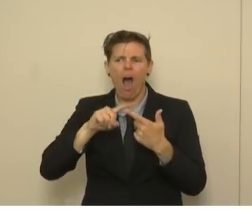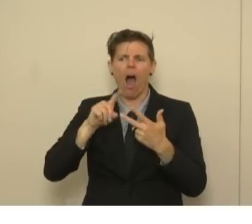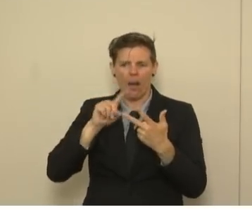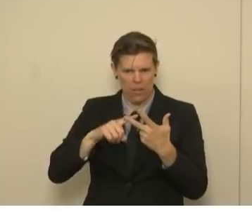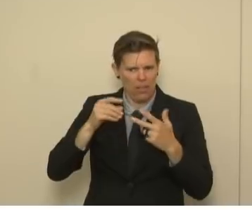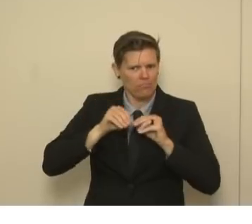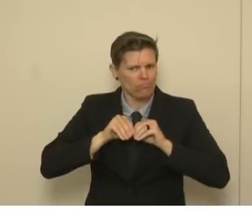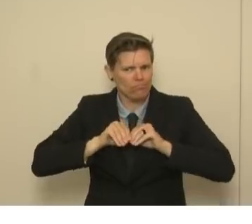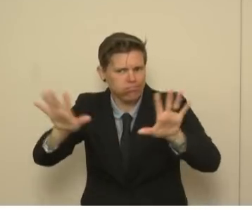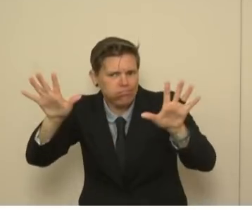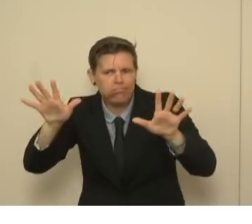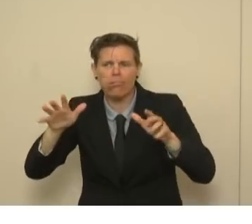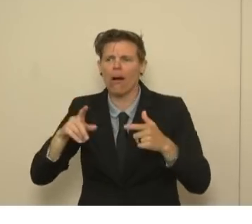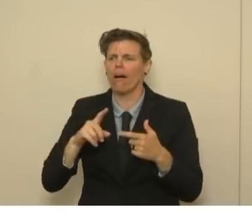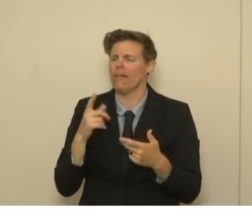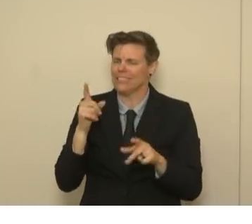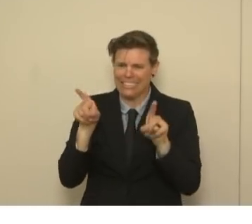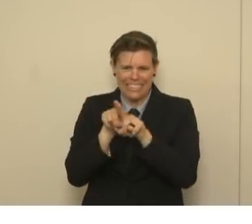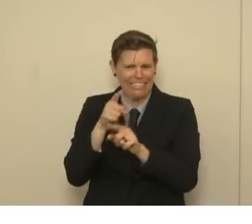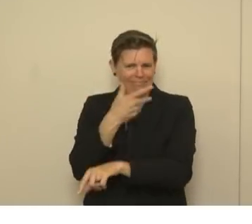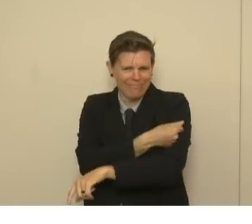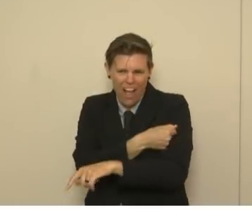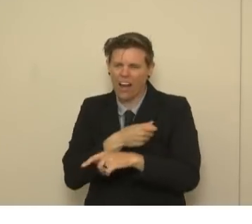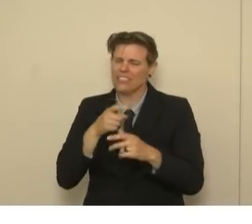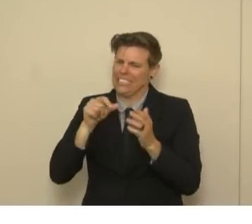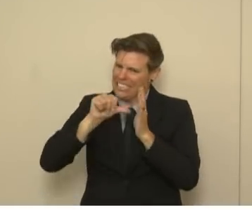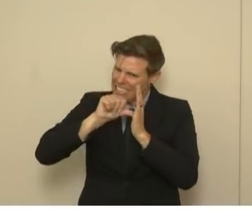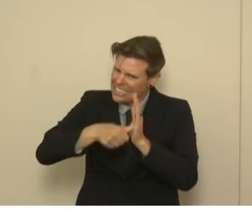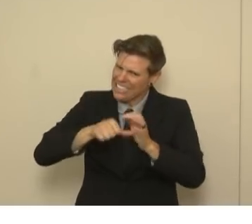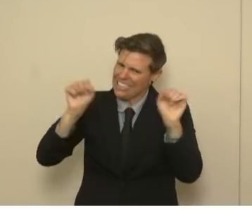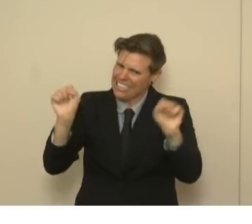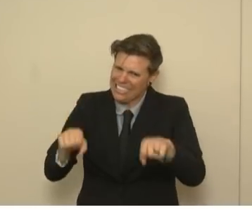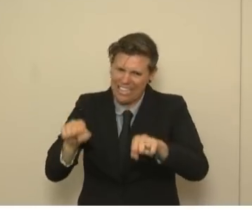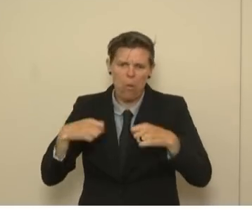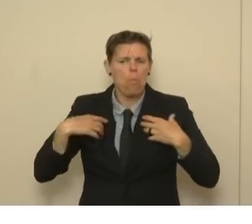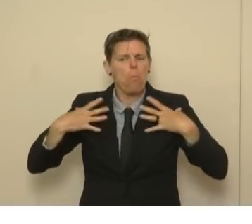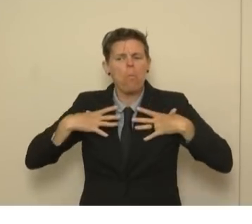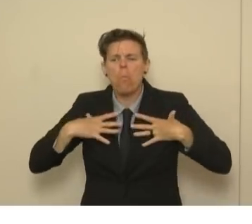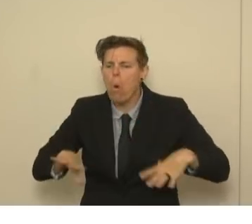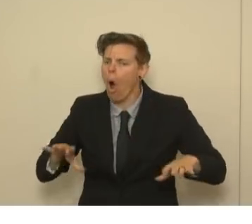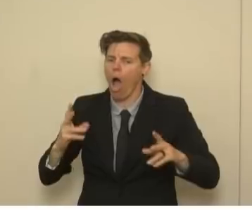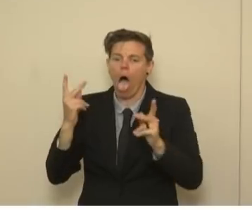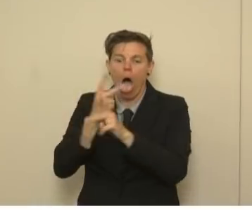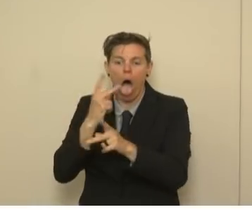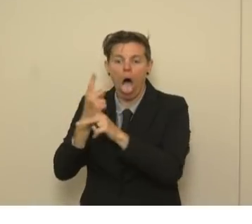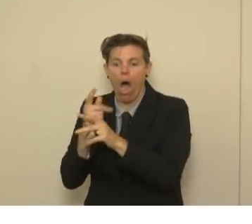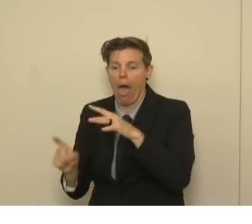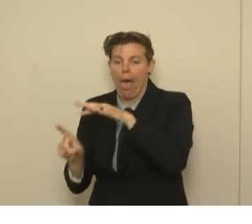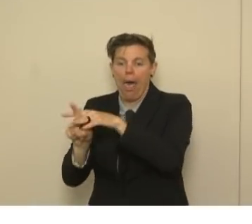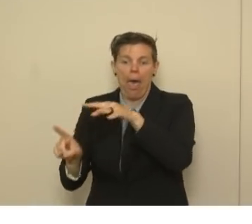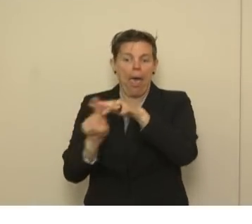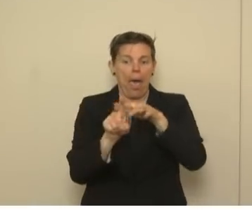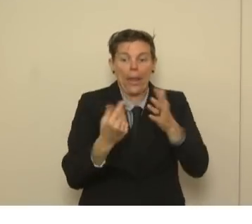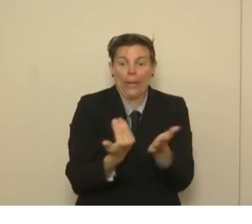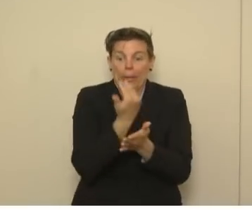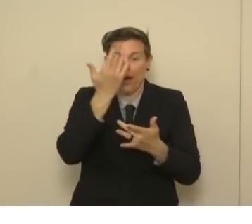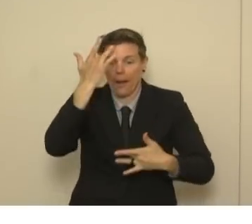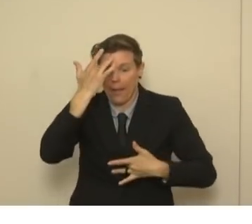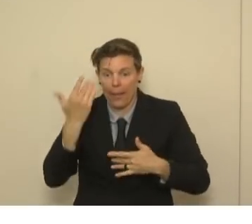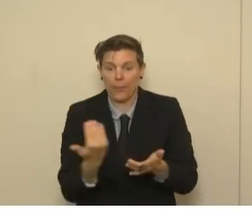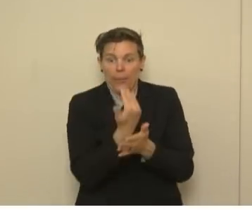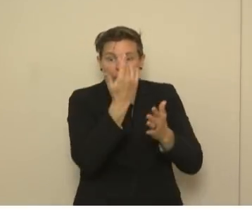People don't get sicker from a combination infection. And very, very active planning going on in DOH